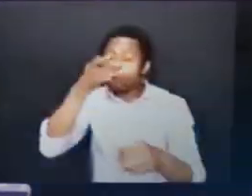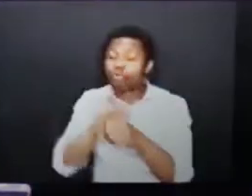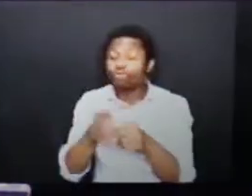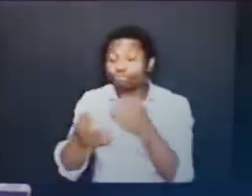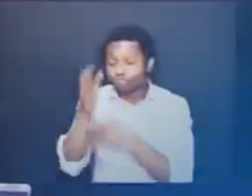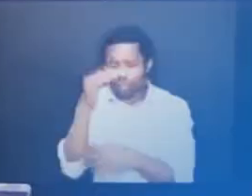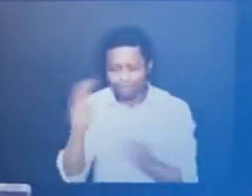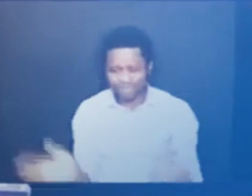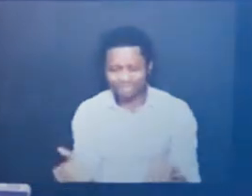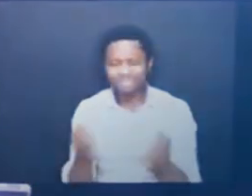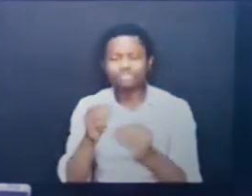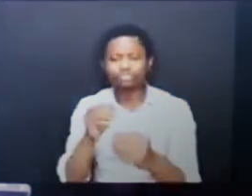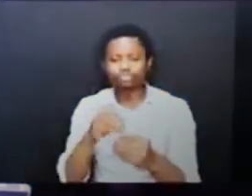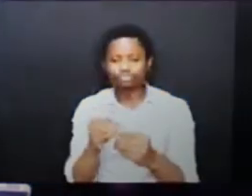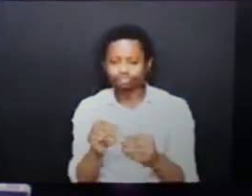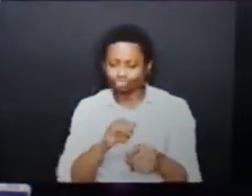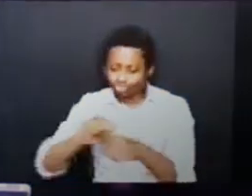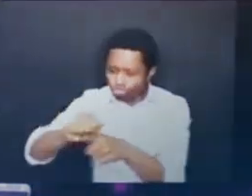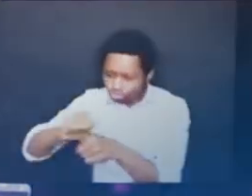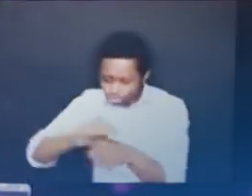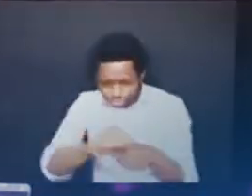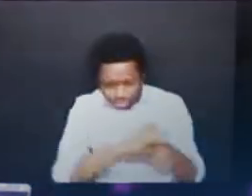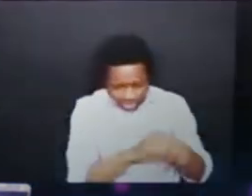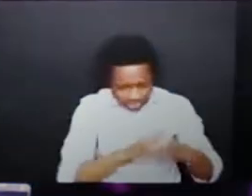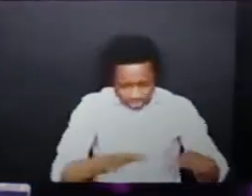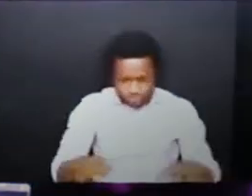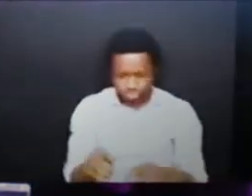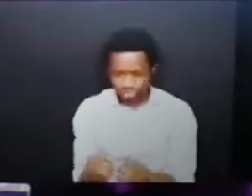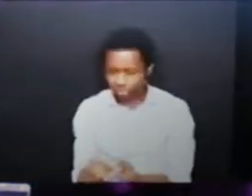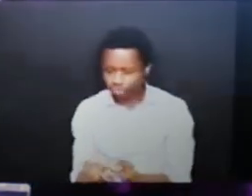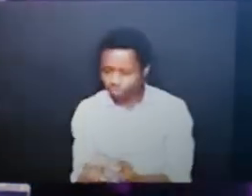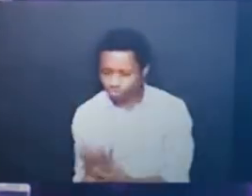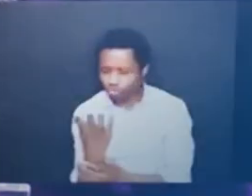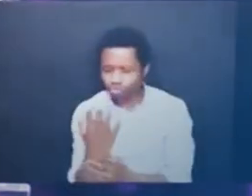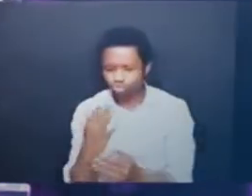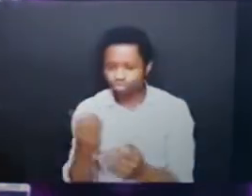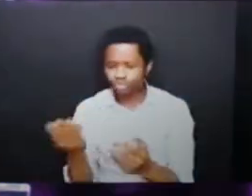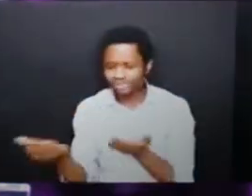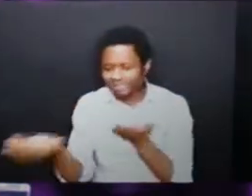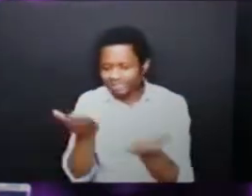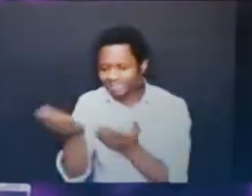to serve the church and to serve the state.